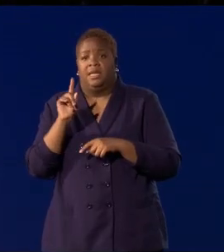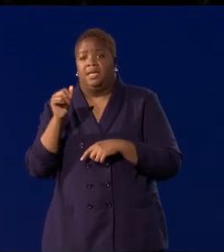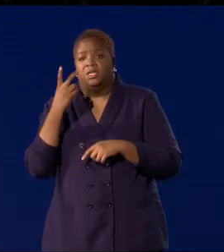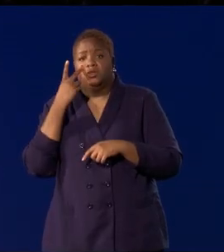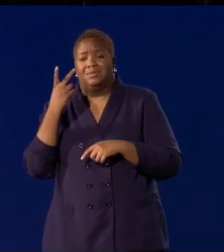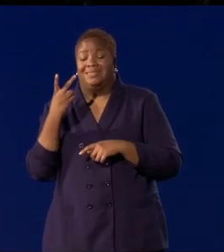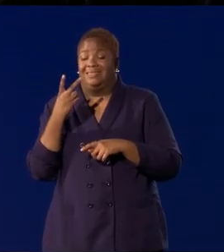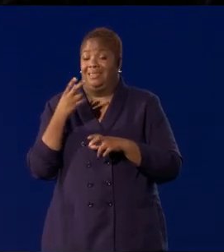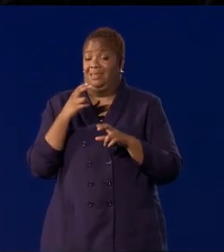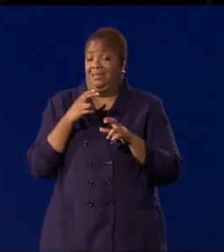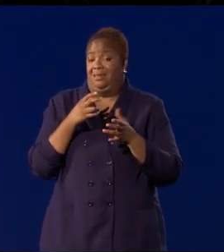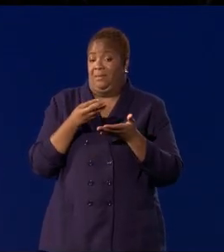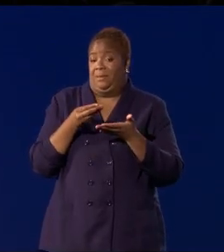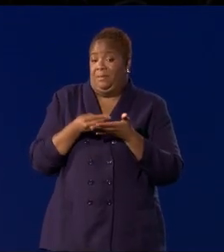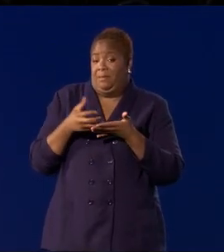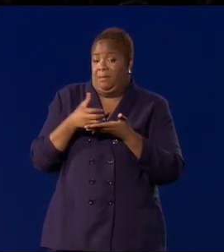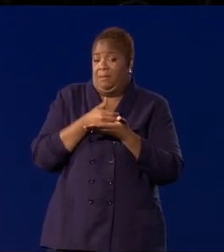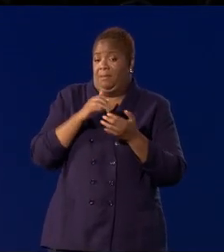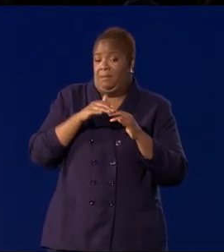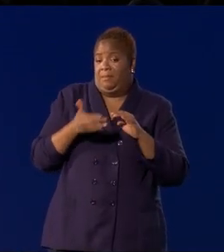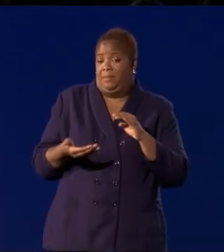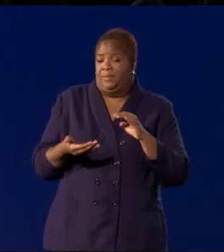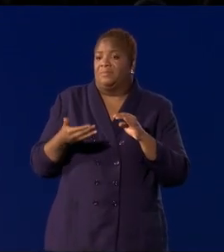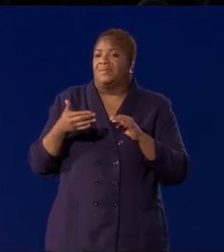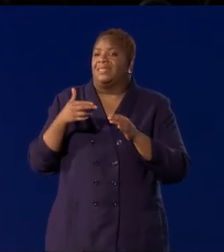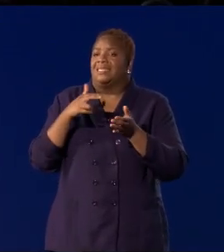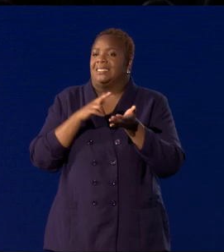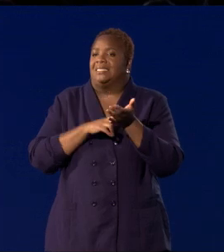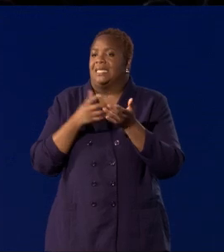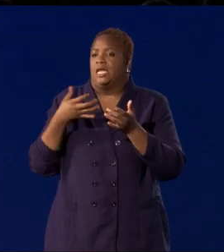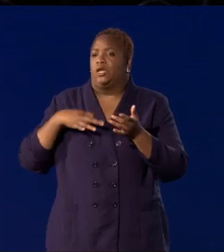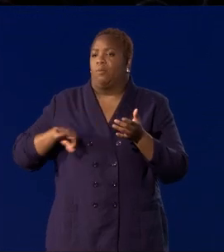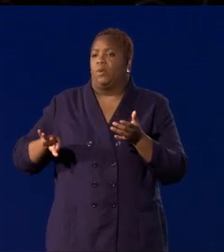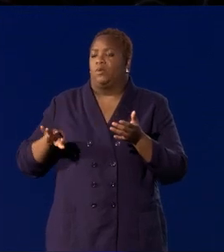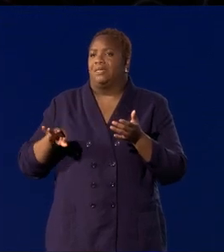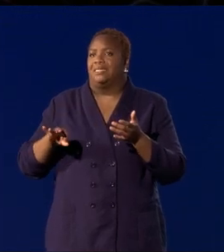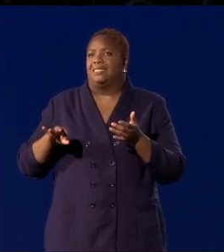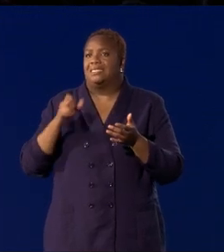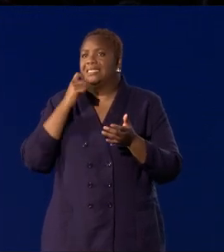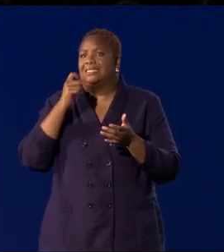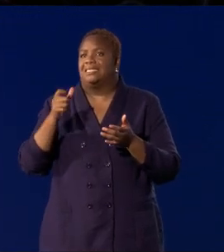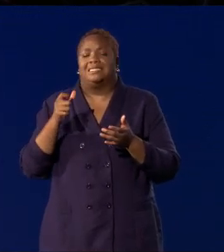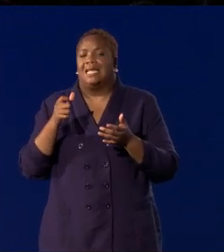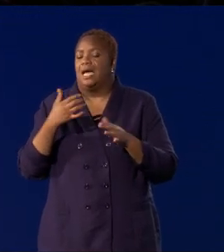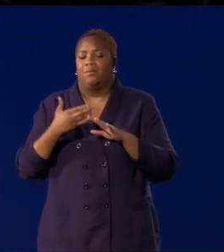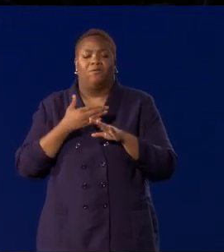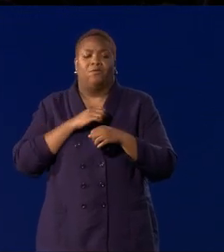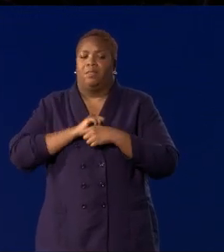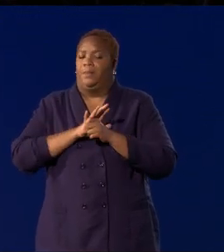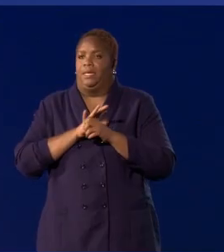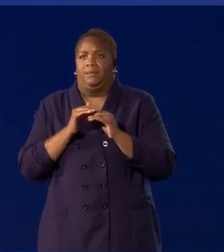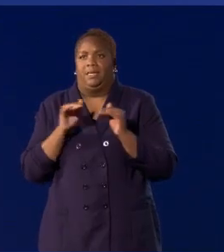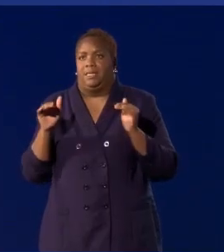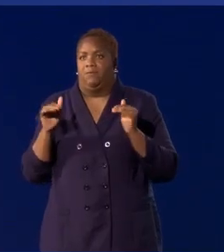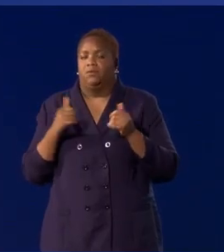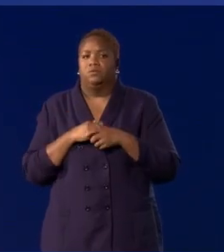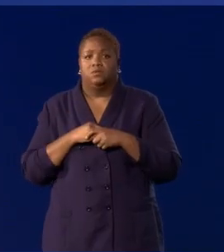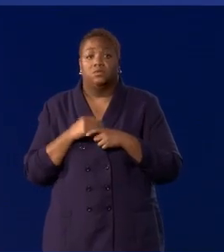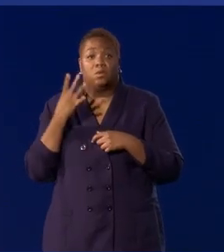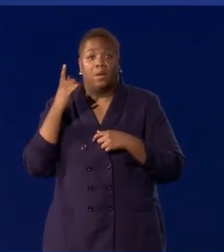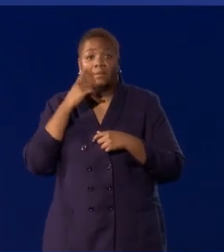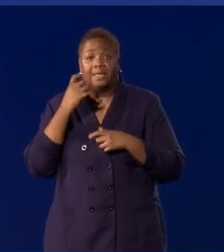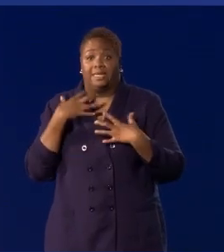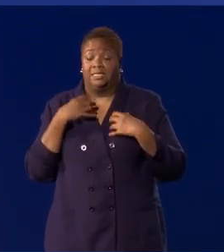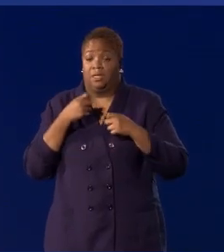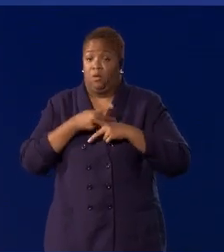have come down, signing bonuses haven't really gone back to pre-pandemic levels, and that often has to do with the fact that healthcare,